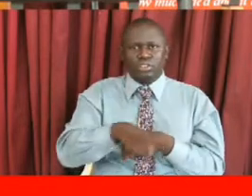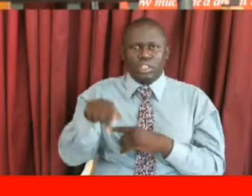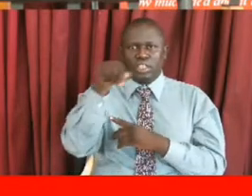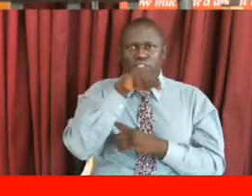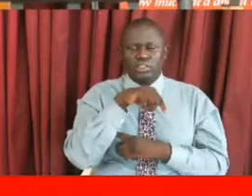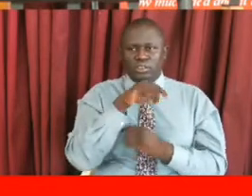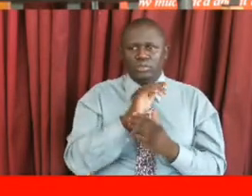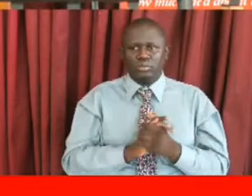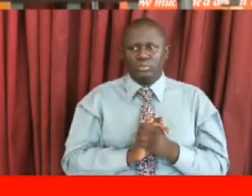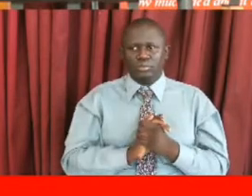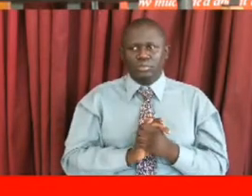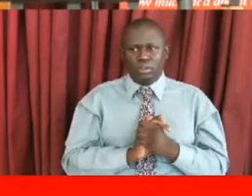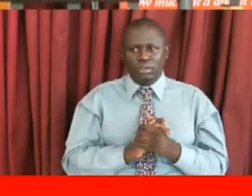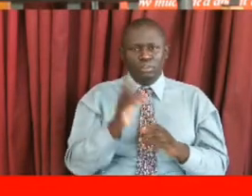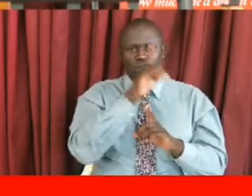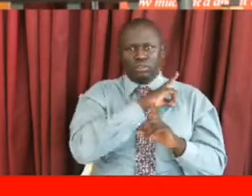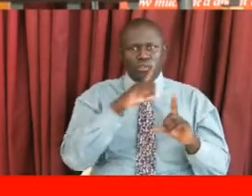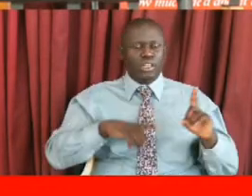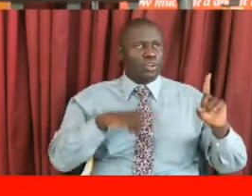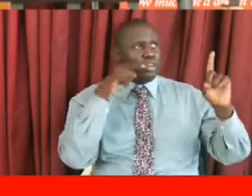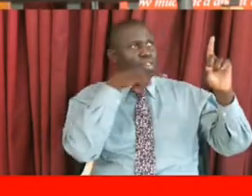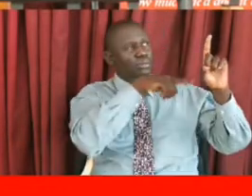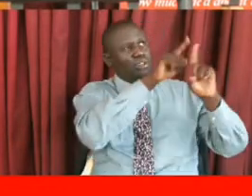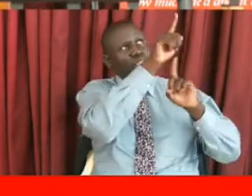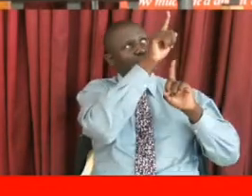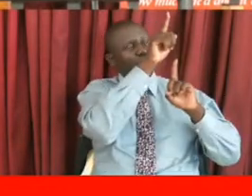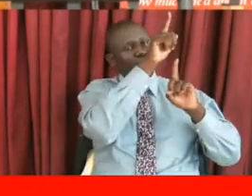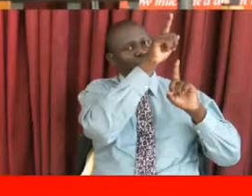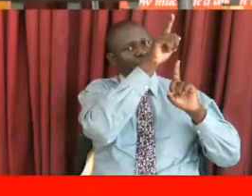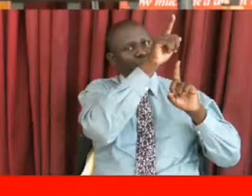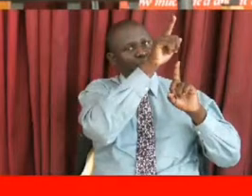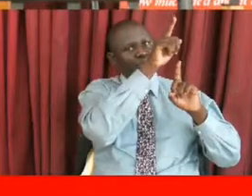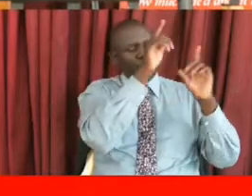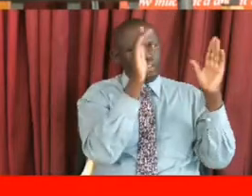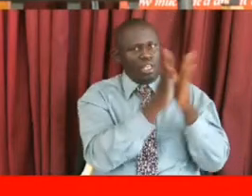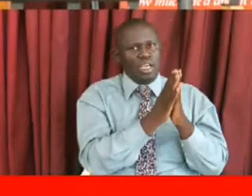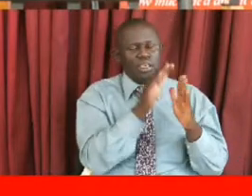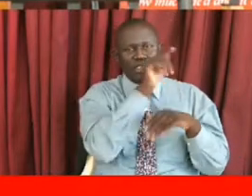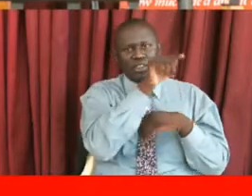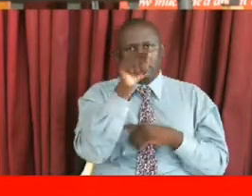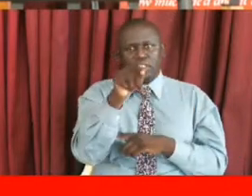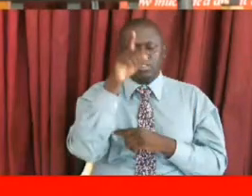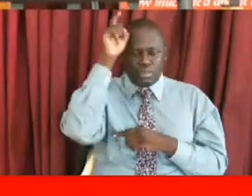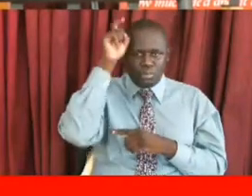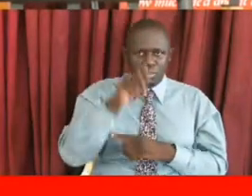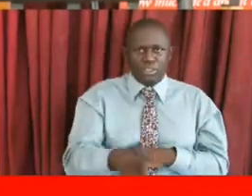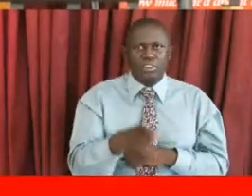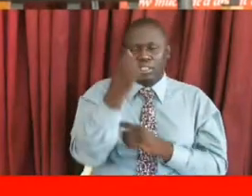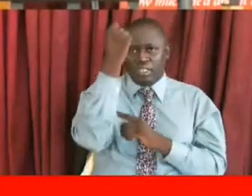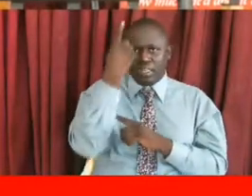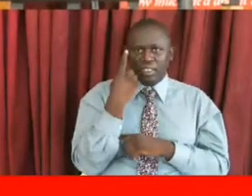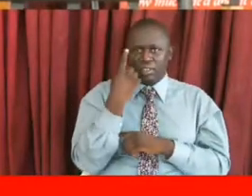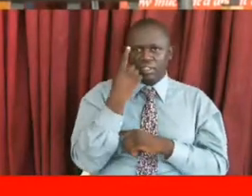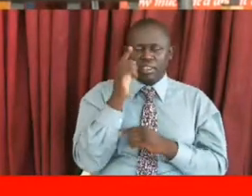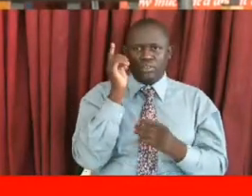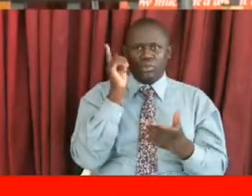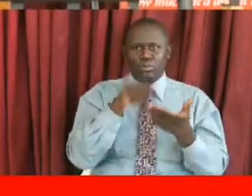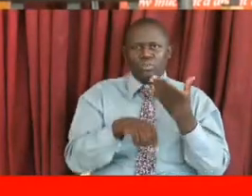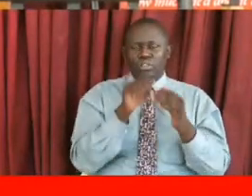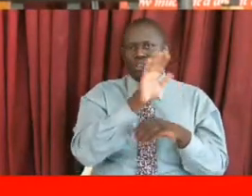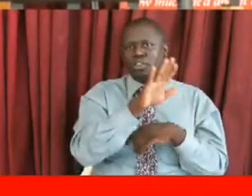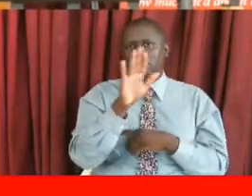us to the Lord himself and therefore he has done his work so he